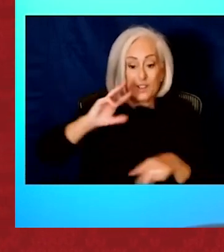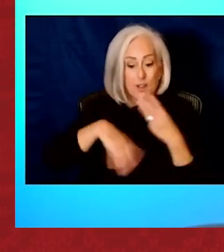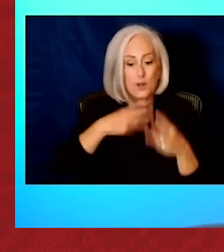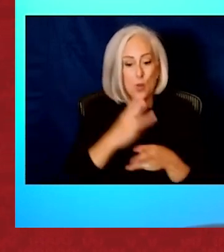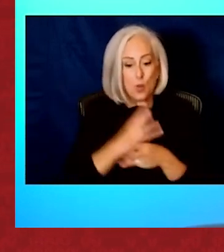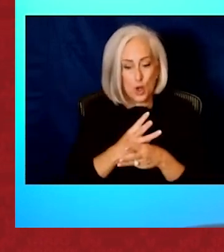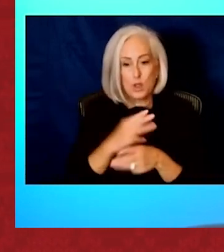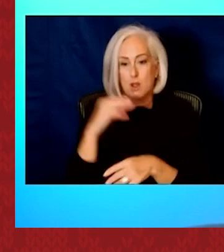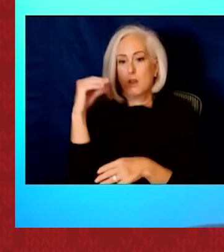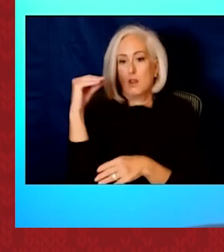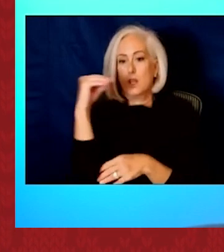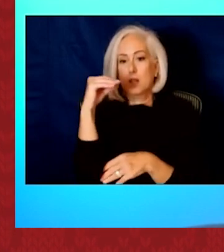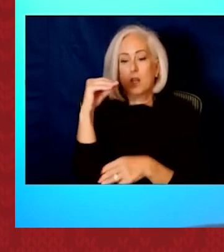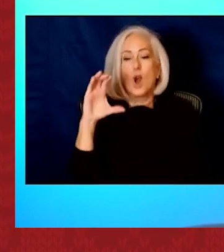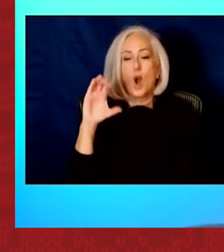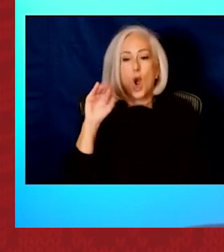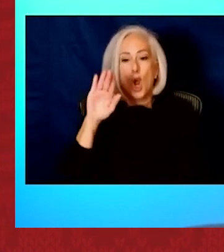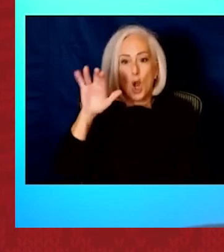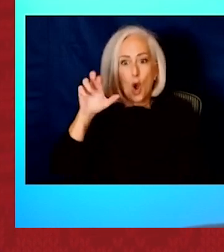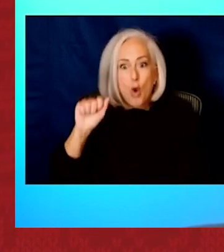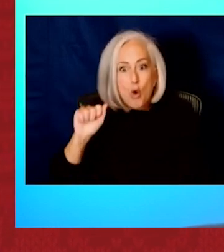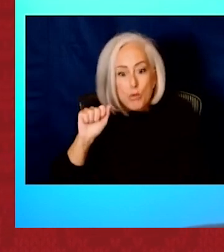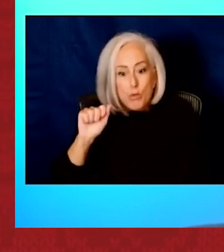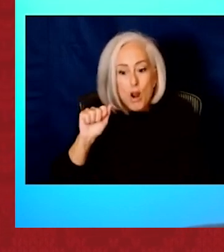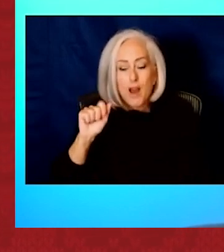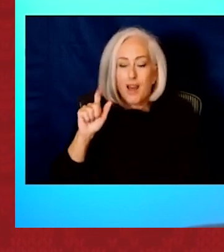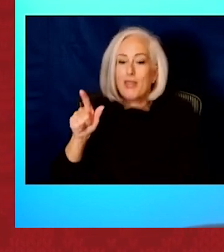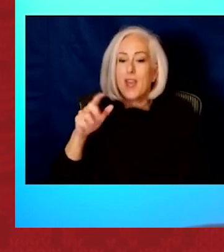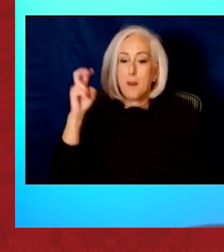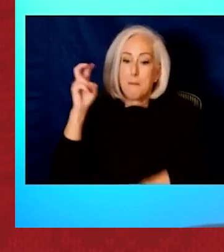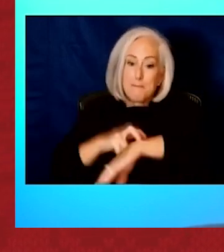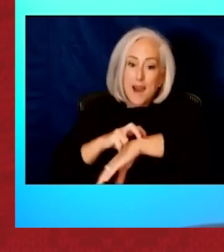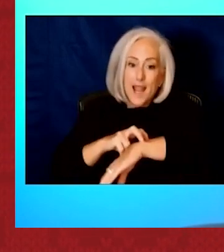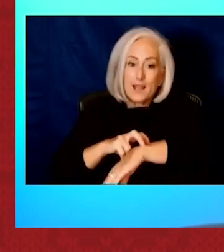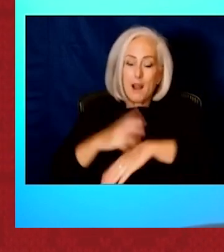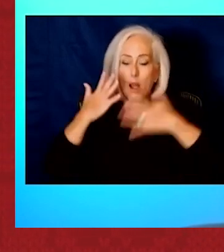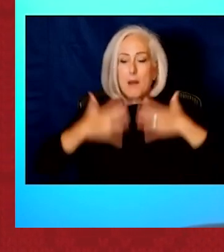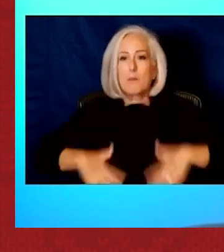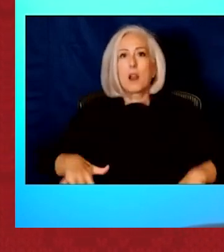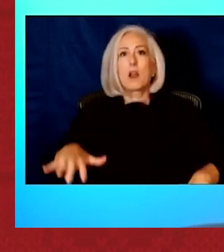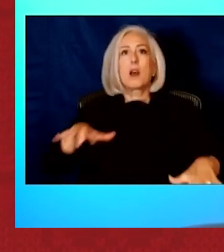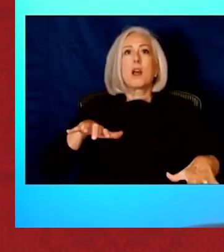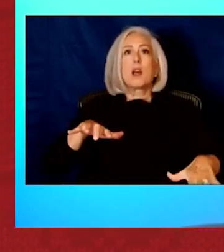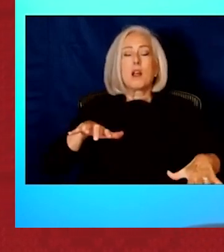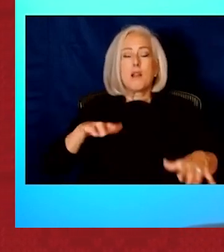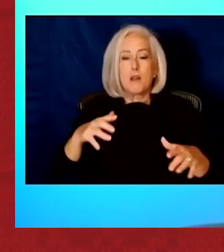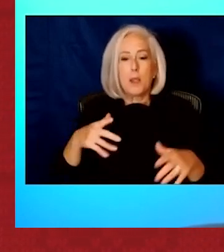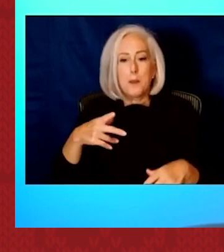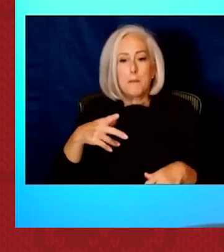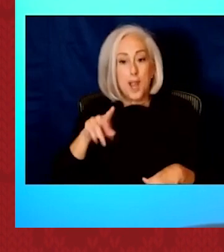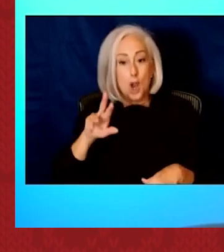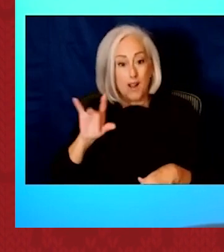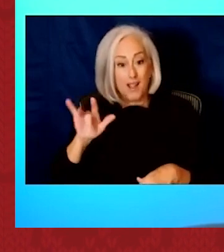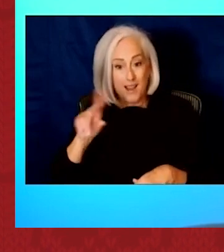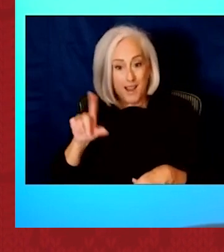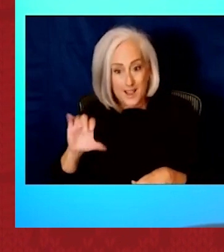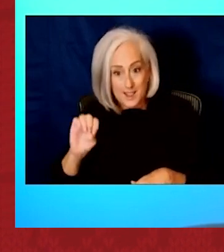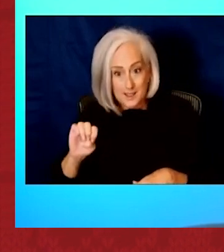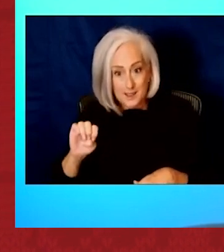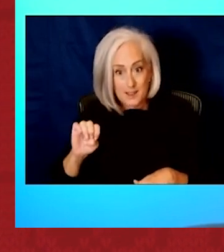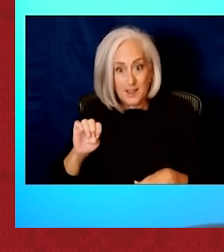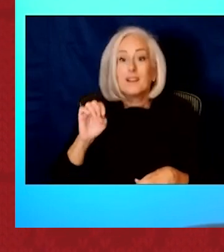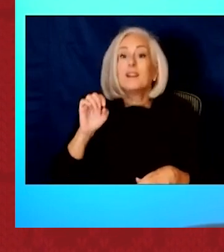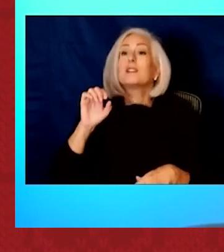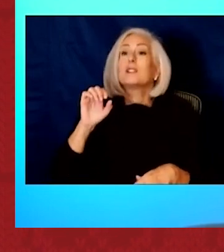deal with here, like I said, thankfully. So, when you're talking about, especially Southeast Asia, that is where snake bites are a huge public health